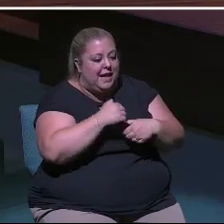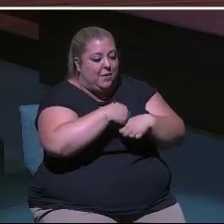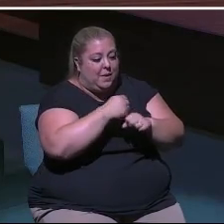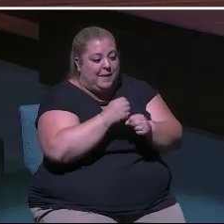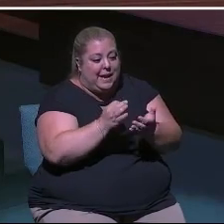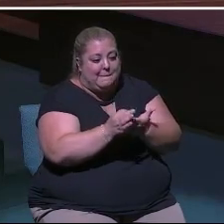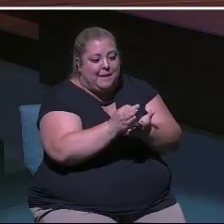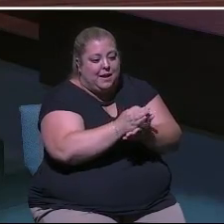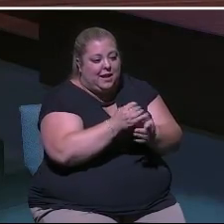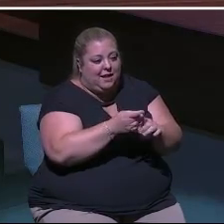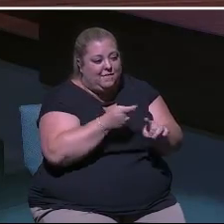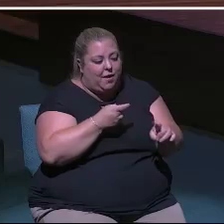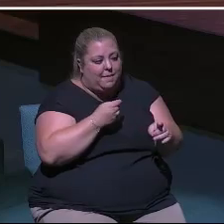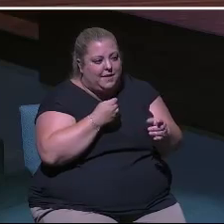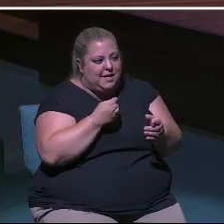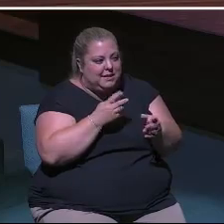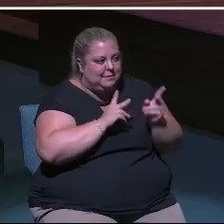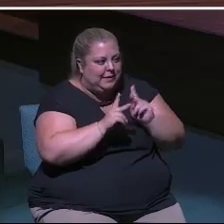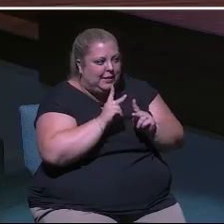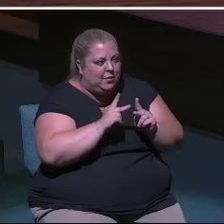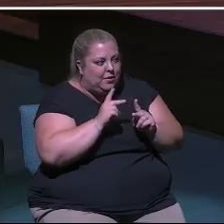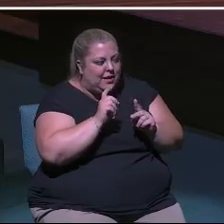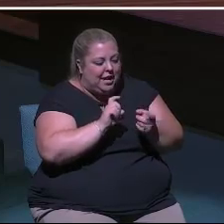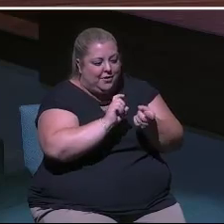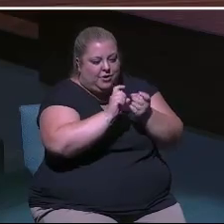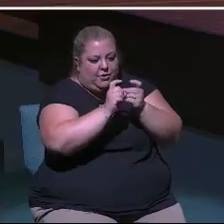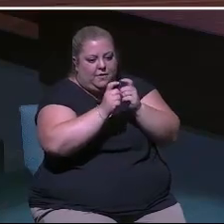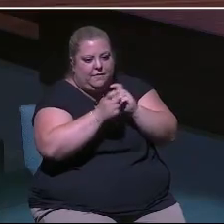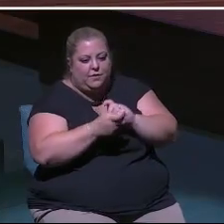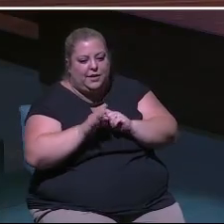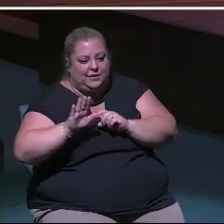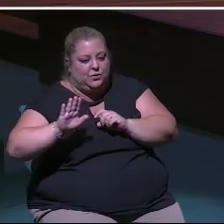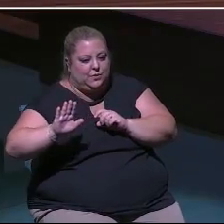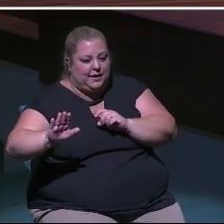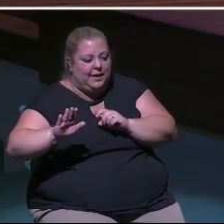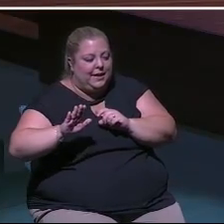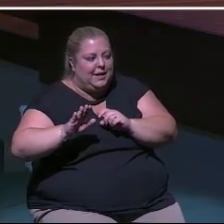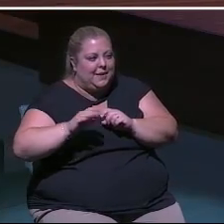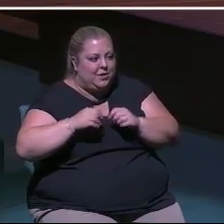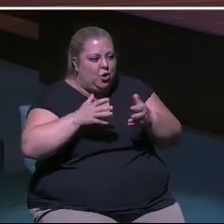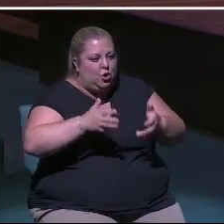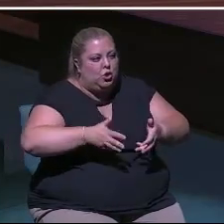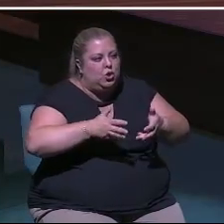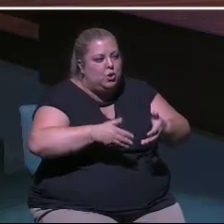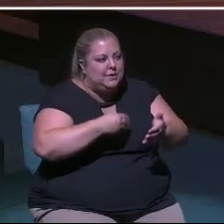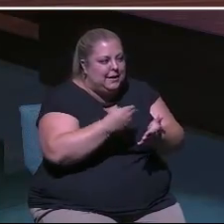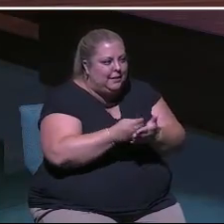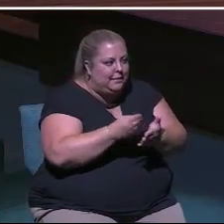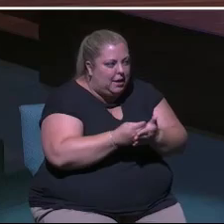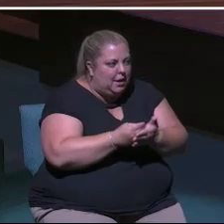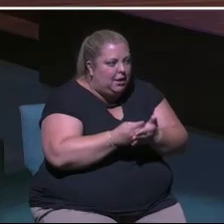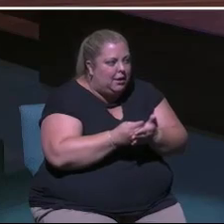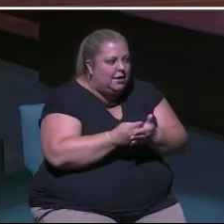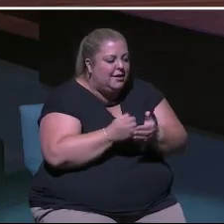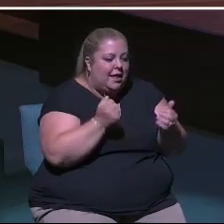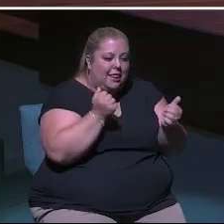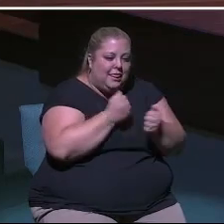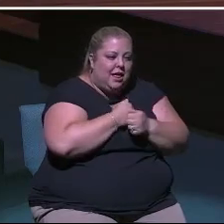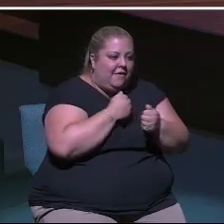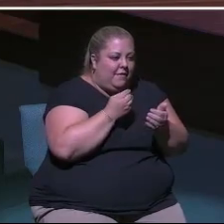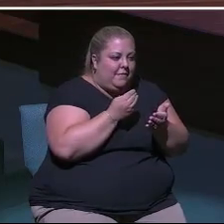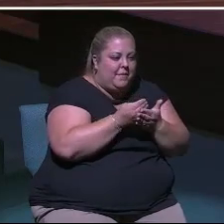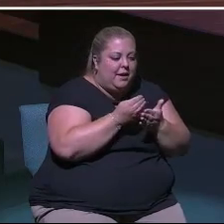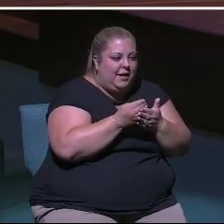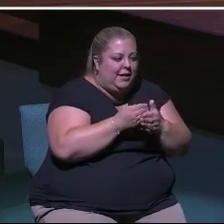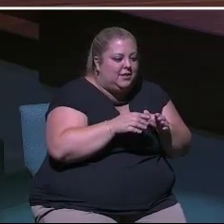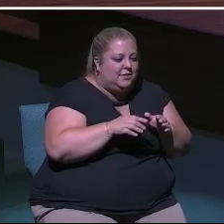they're converting to him. They're coming to him, and they're losing money. And it was the love of money is the root of all evil, and that's what's behind it.